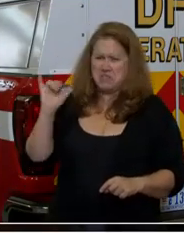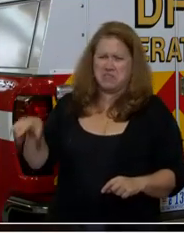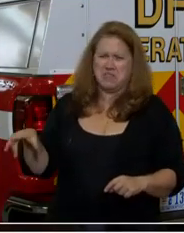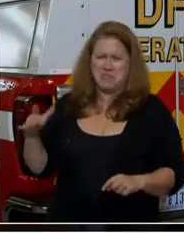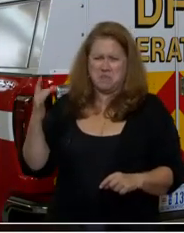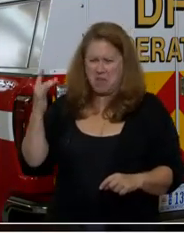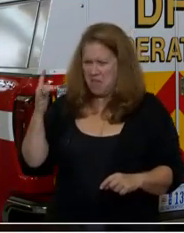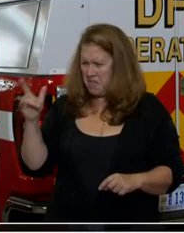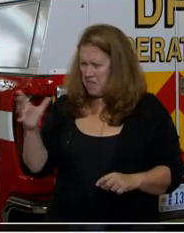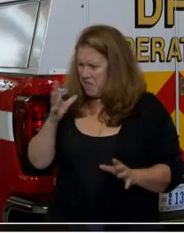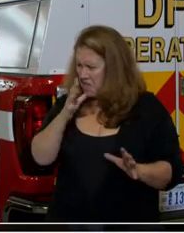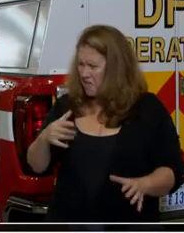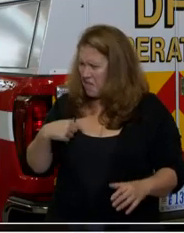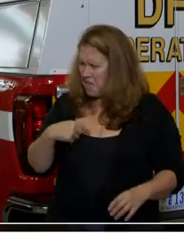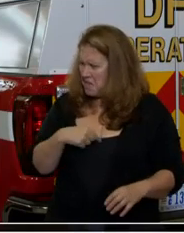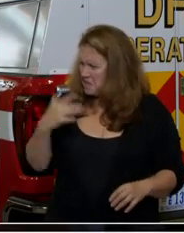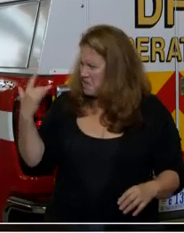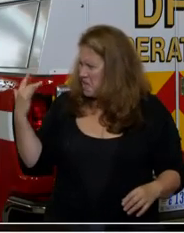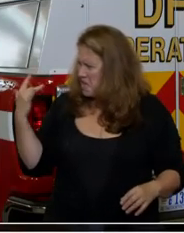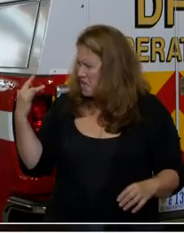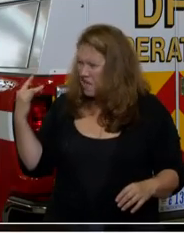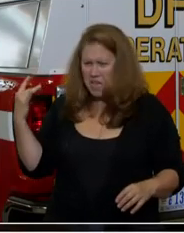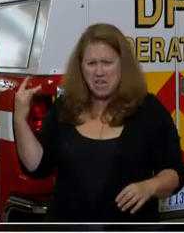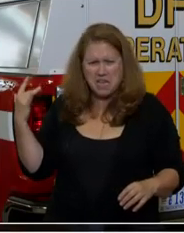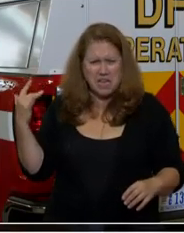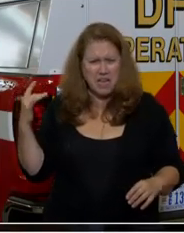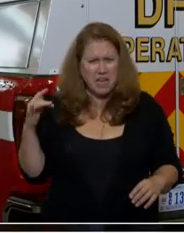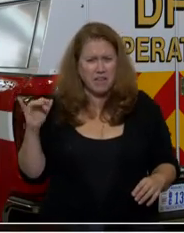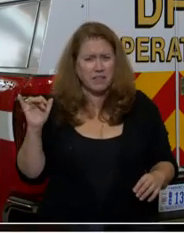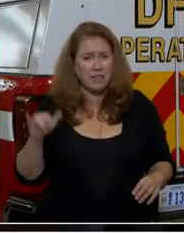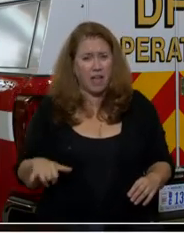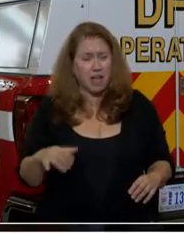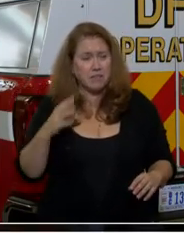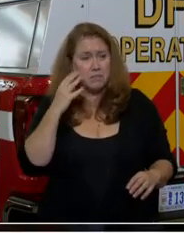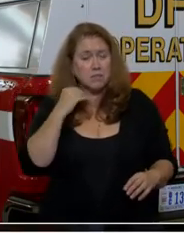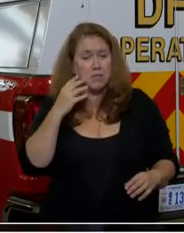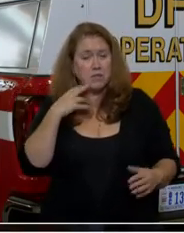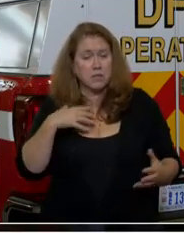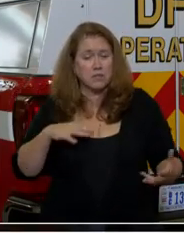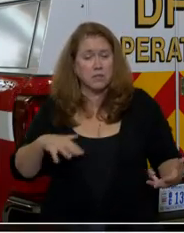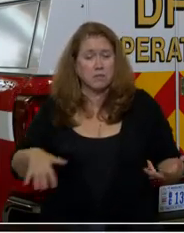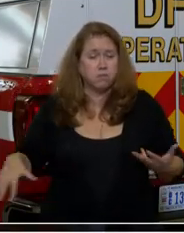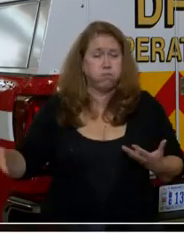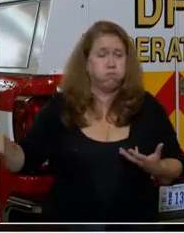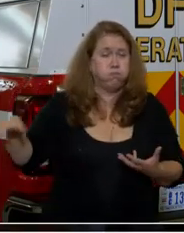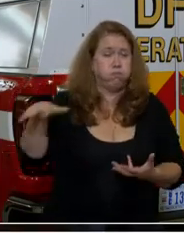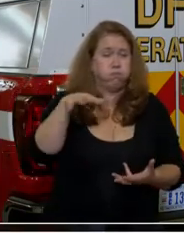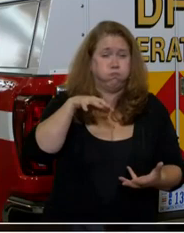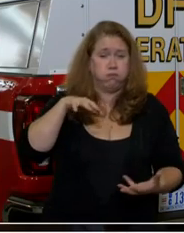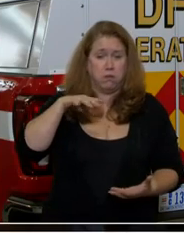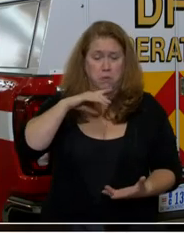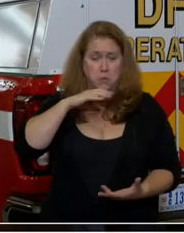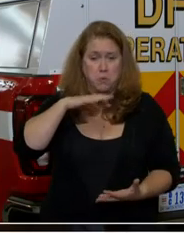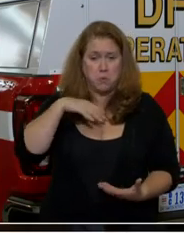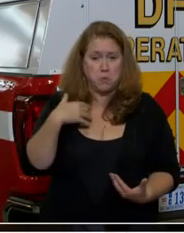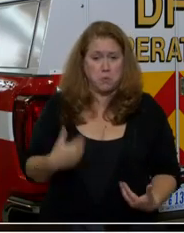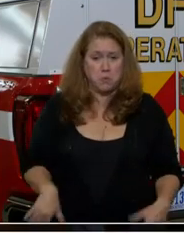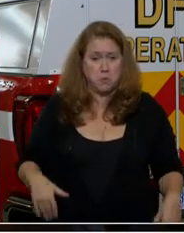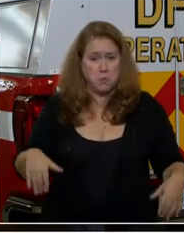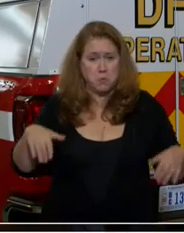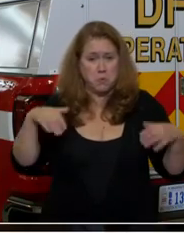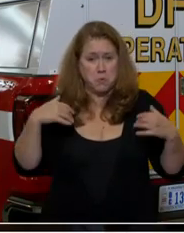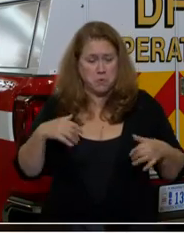generation? What do we do with all of that? Well, we reference the bravery of all the responders, especially the